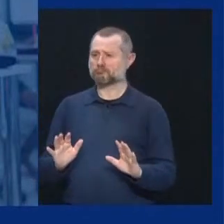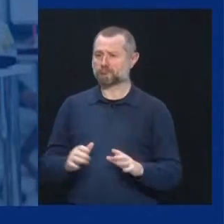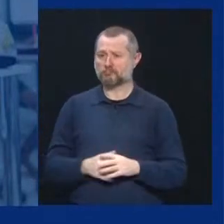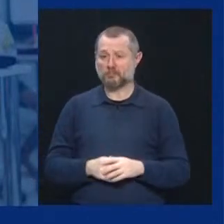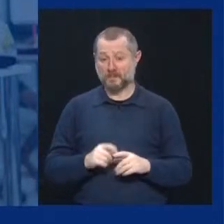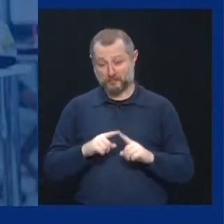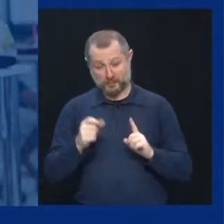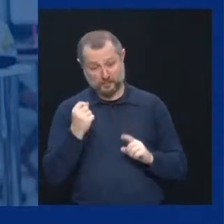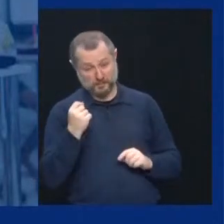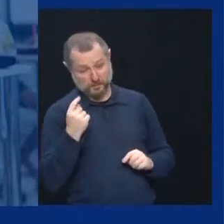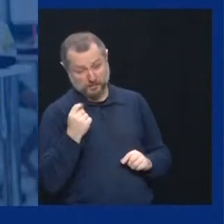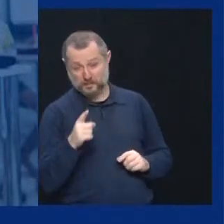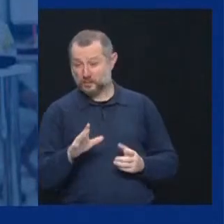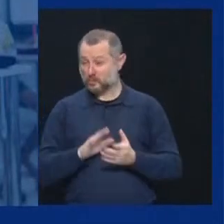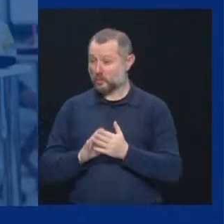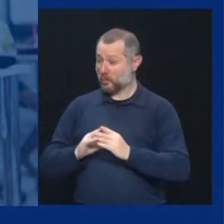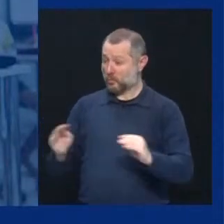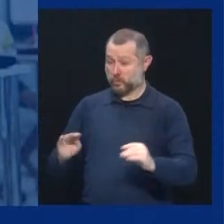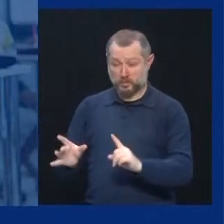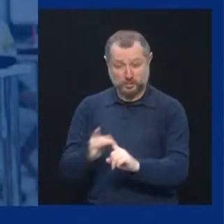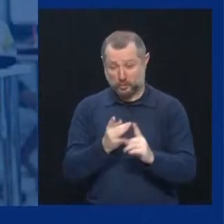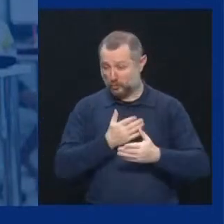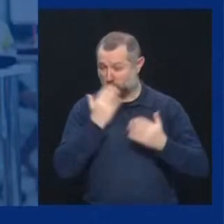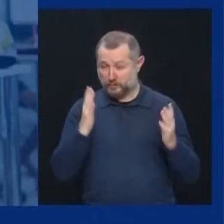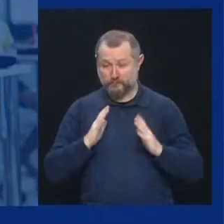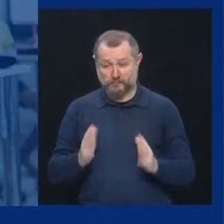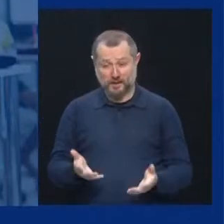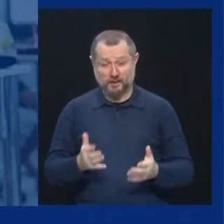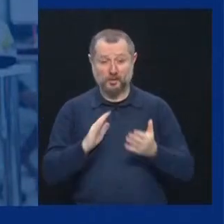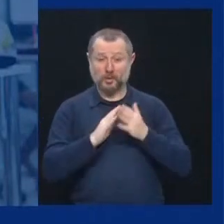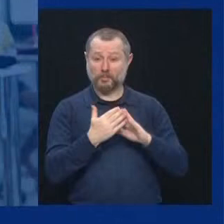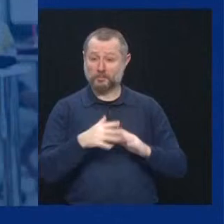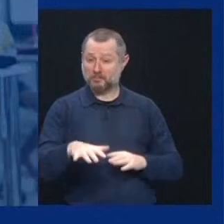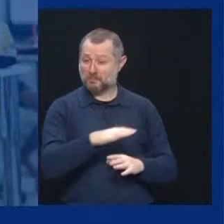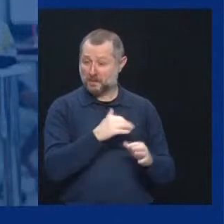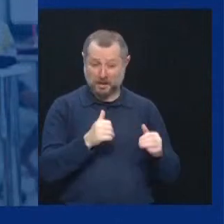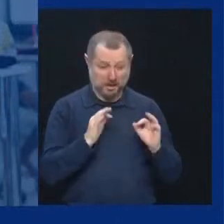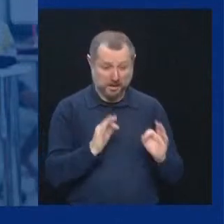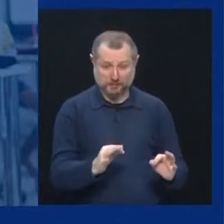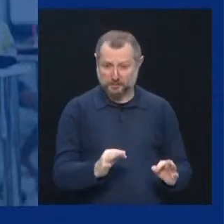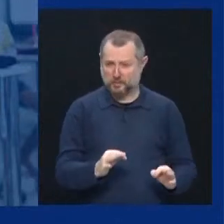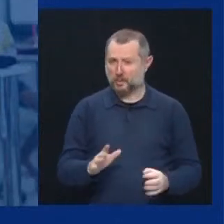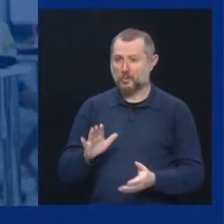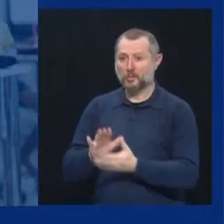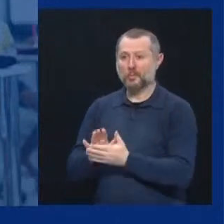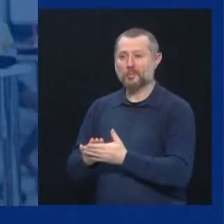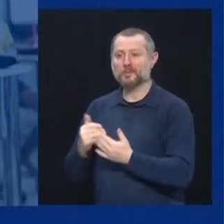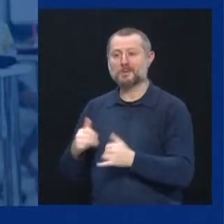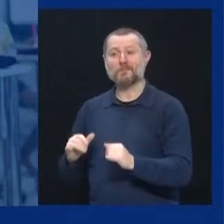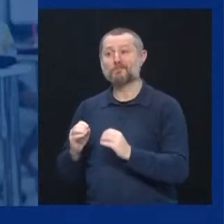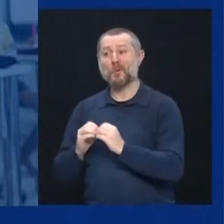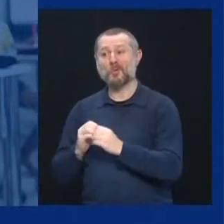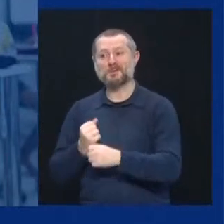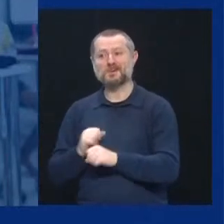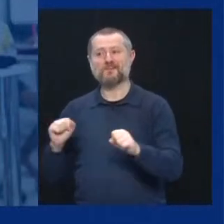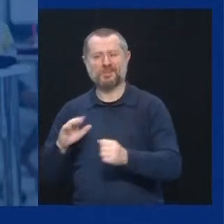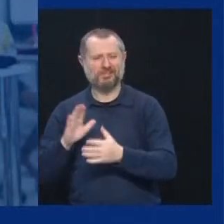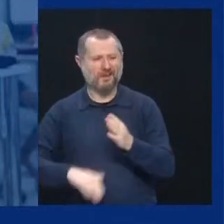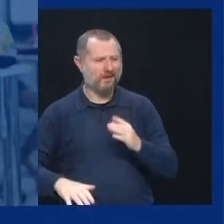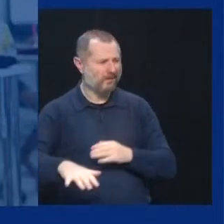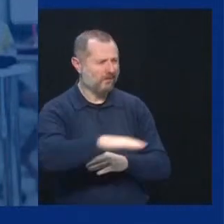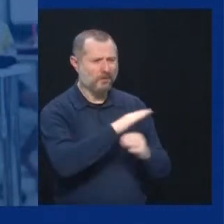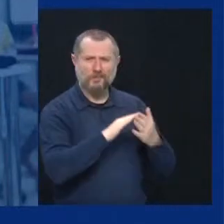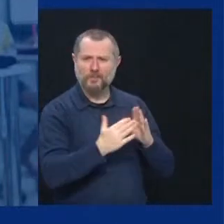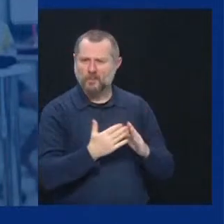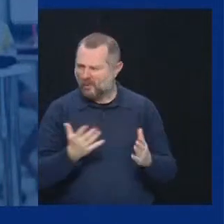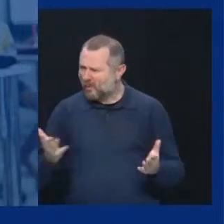if the school doesn't have an infection spike, and if the school is safer than the surrounding community, then why